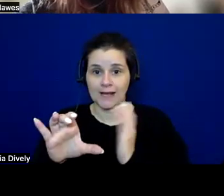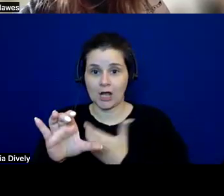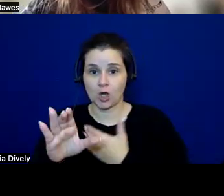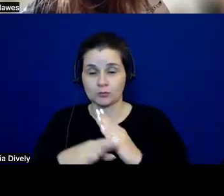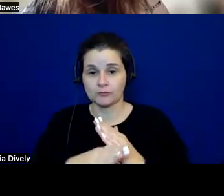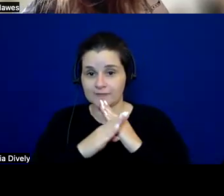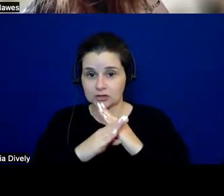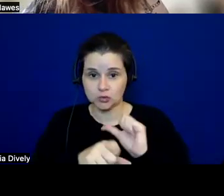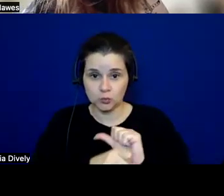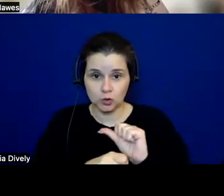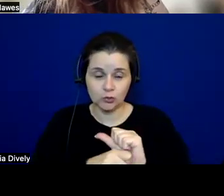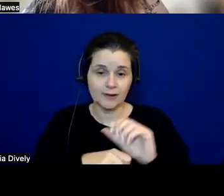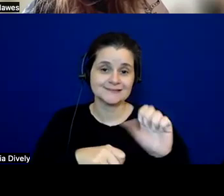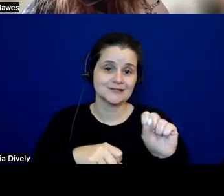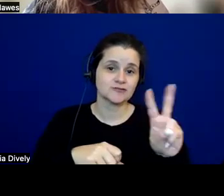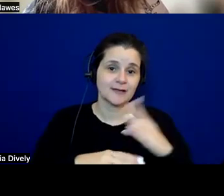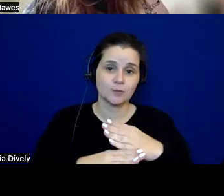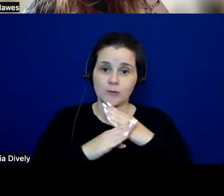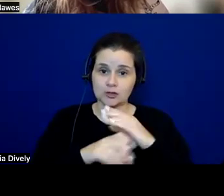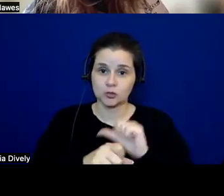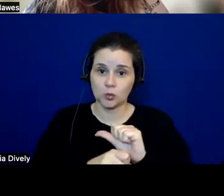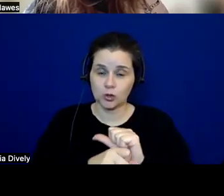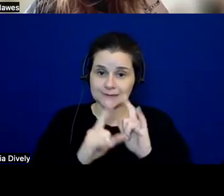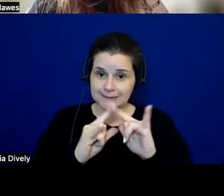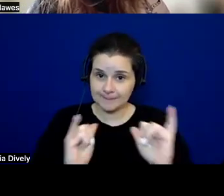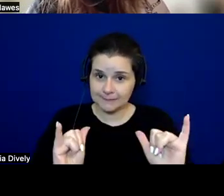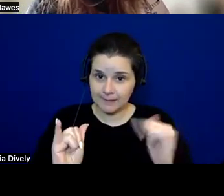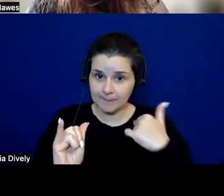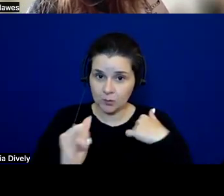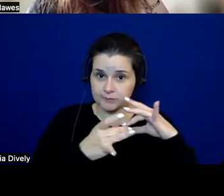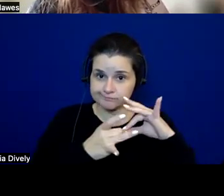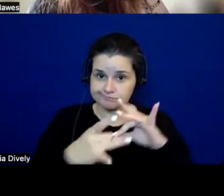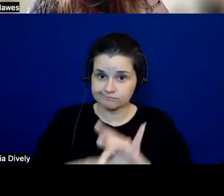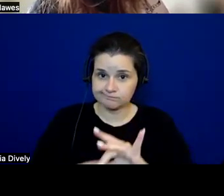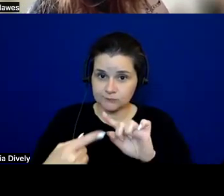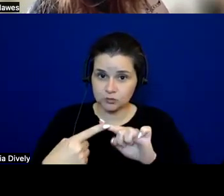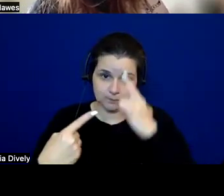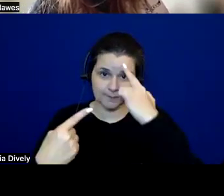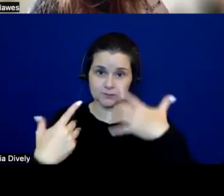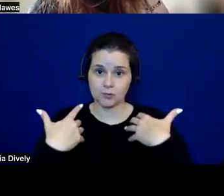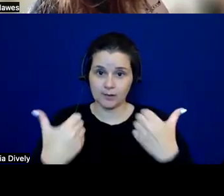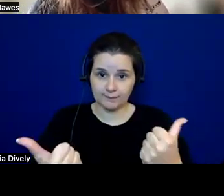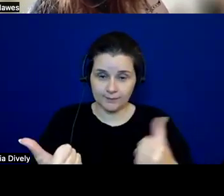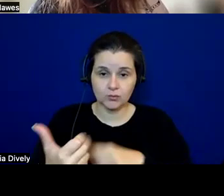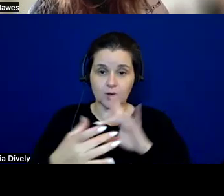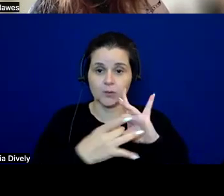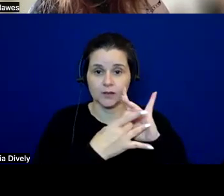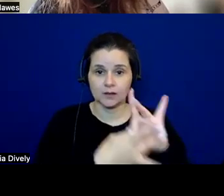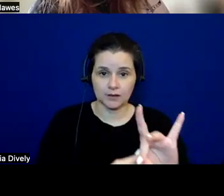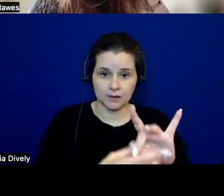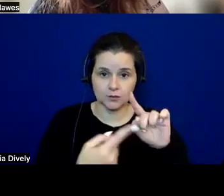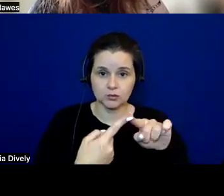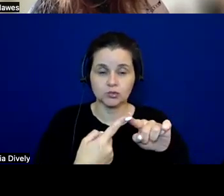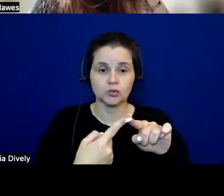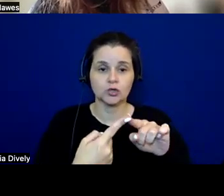our sexual violence prevention work, are we also connecting this to, mental health? Are we connecting this to